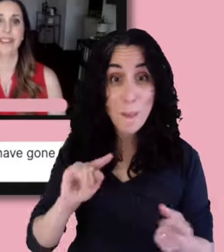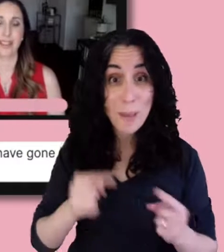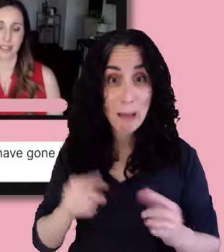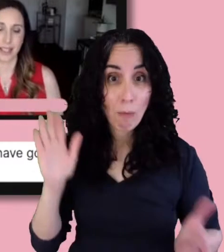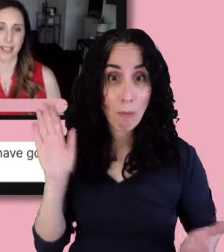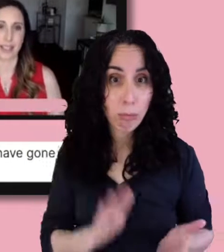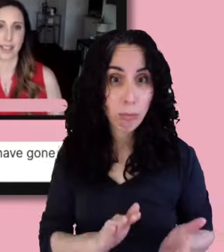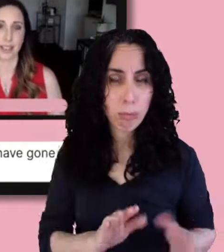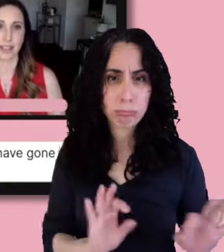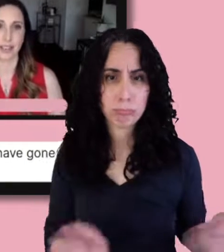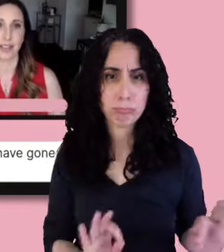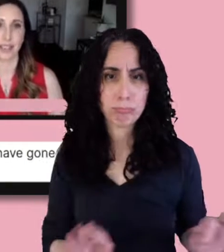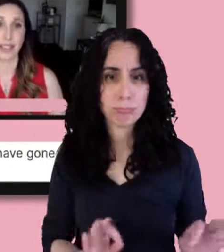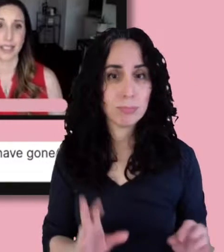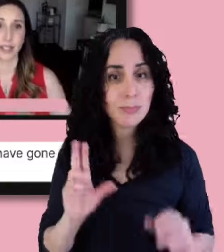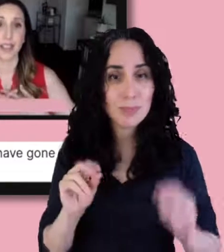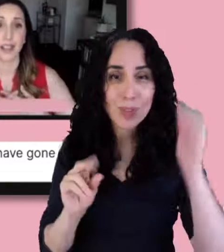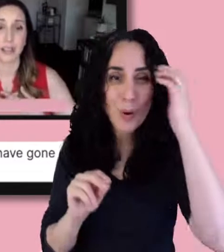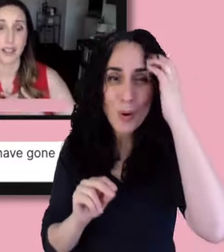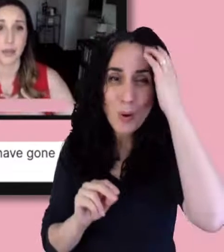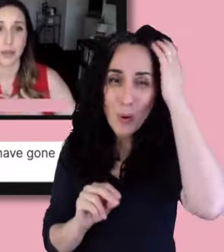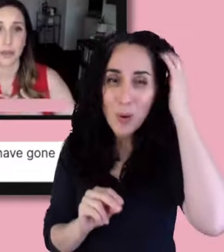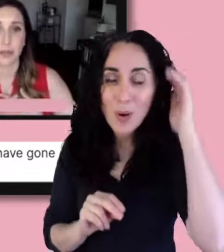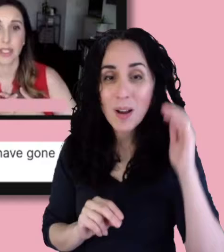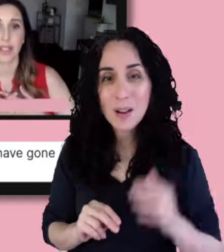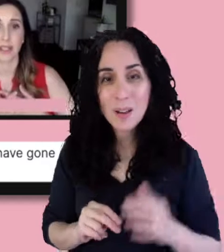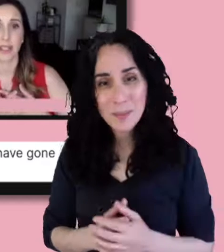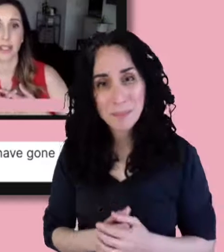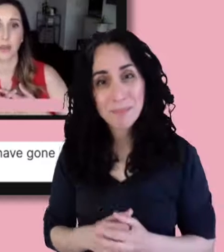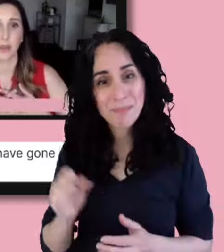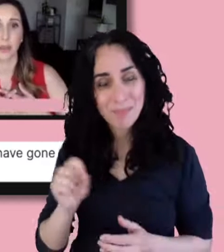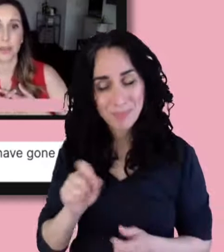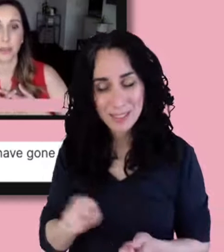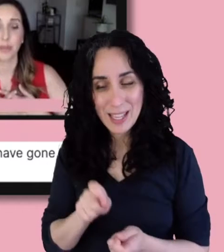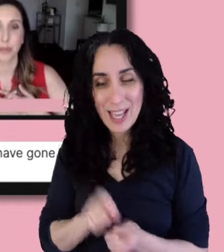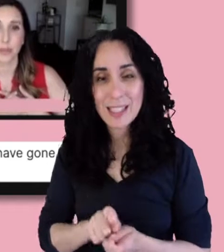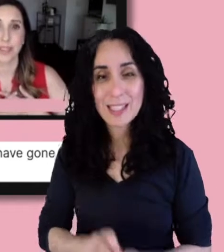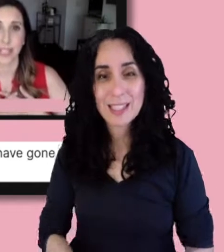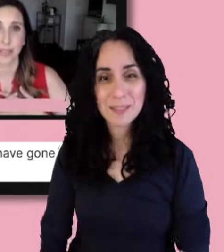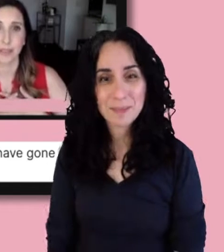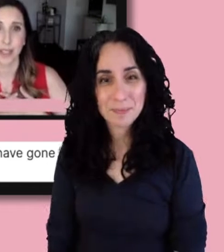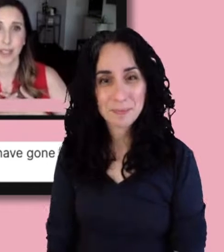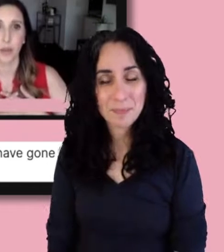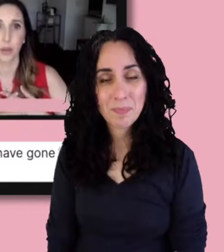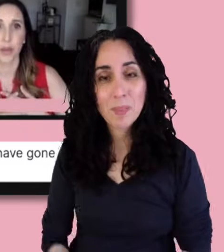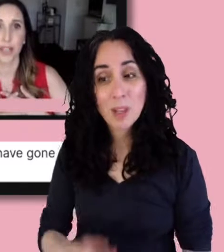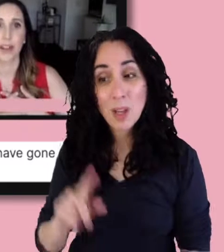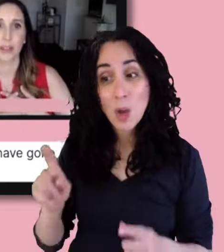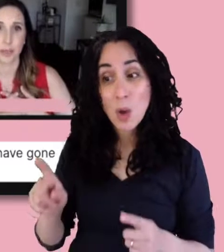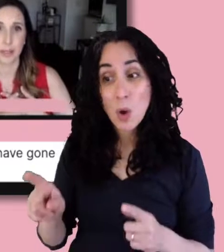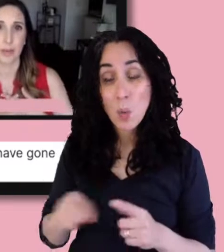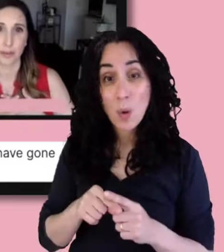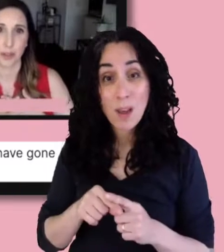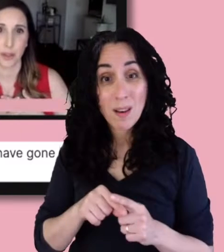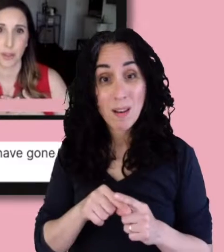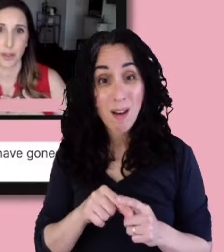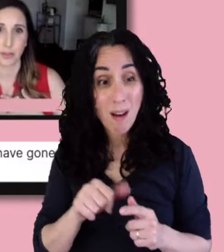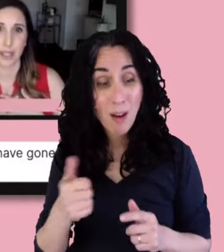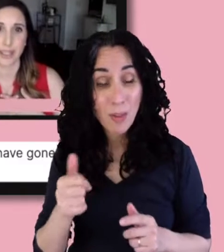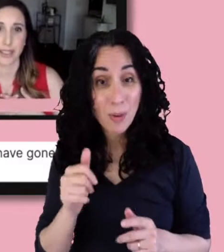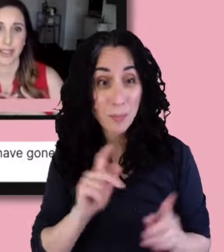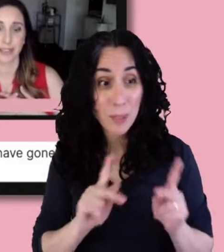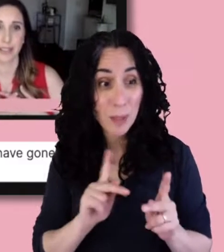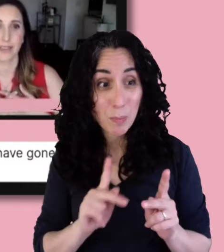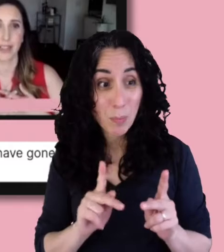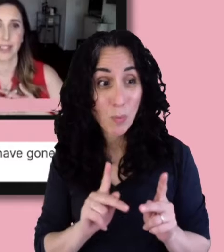pain. It, Exactly. yeah. Be honest with you, Julie, people feel safe when other people are vulnerable,